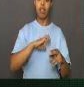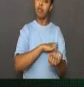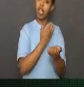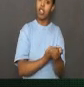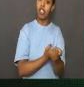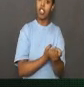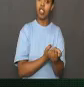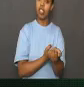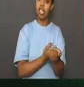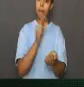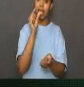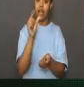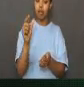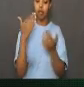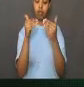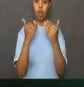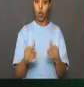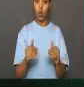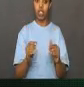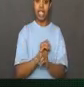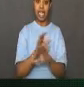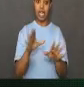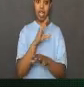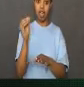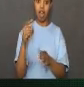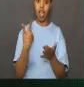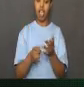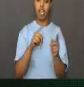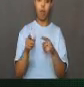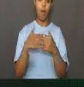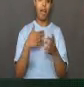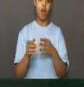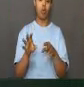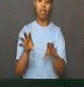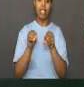in small amounts that can be efficiently captured.